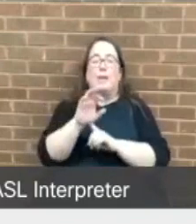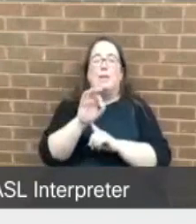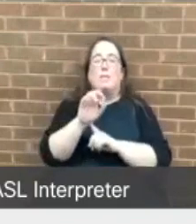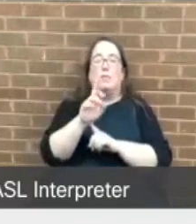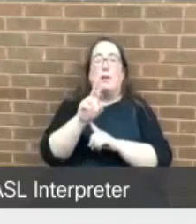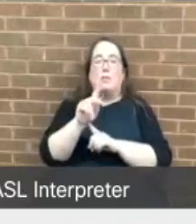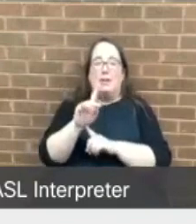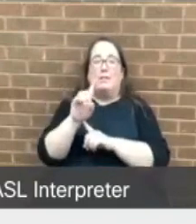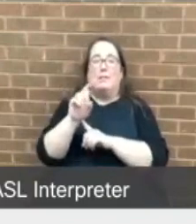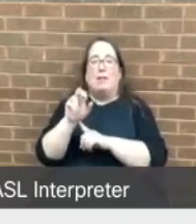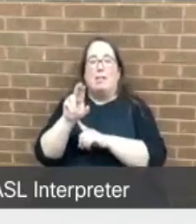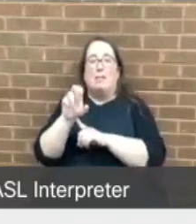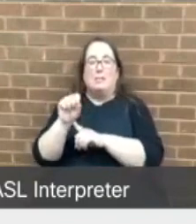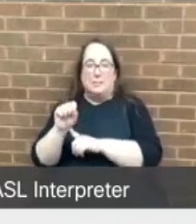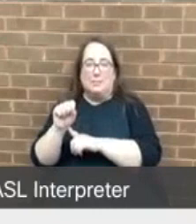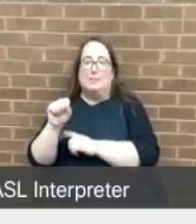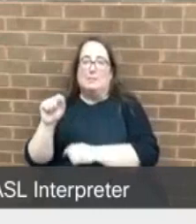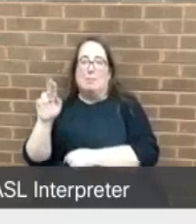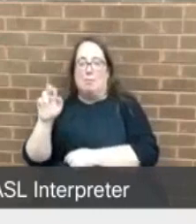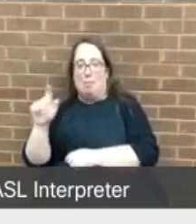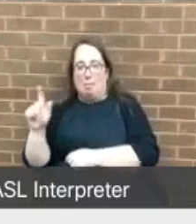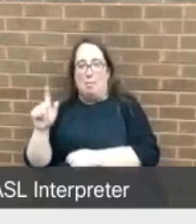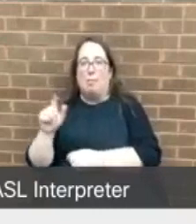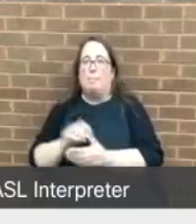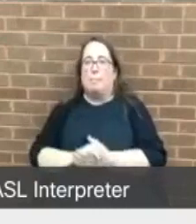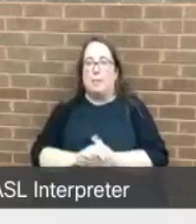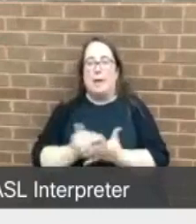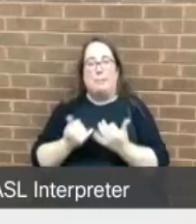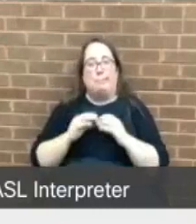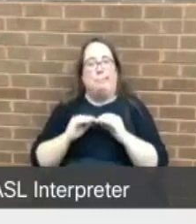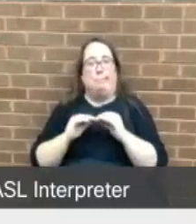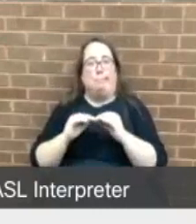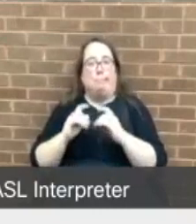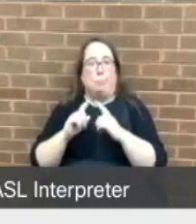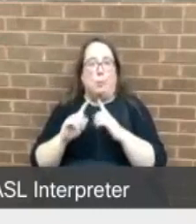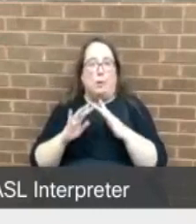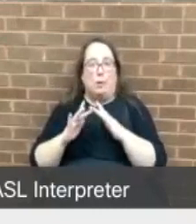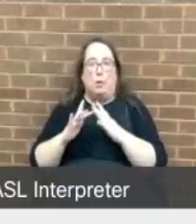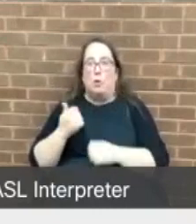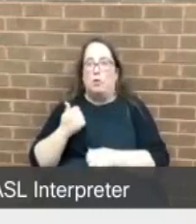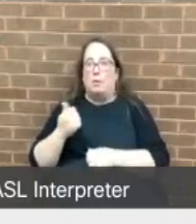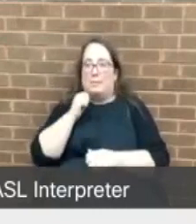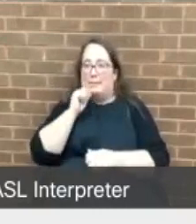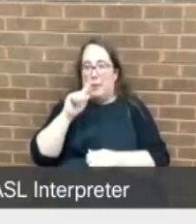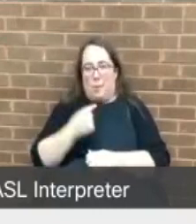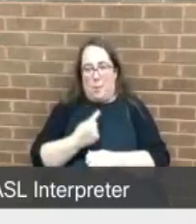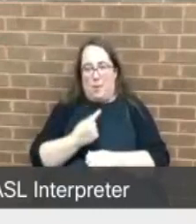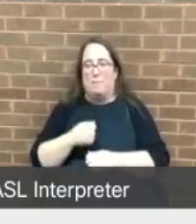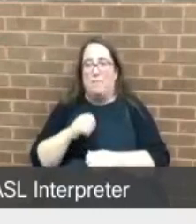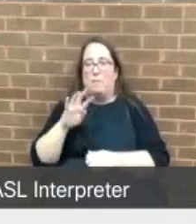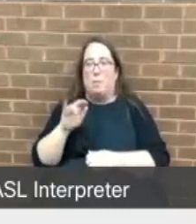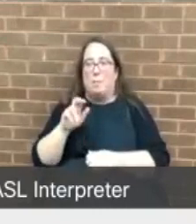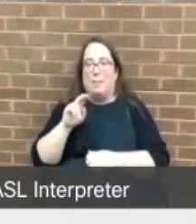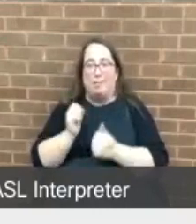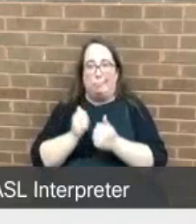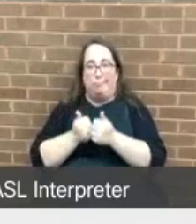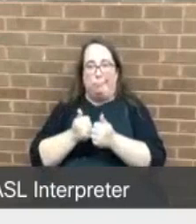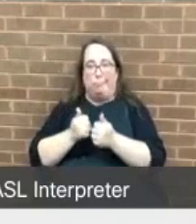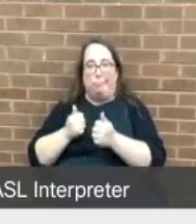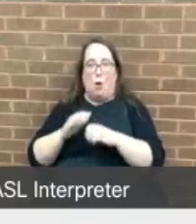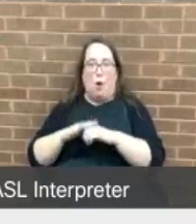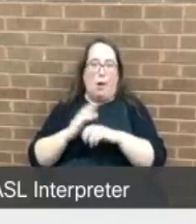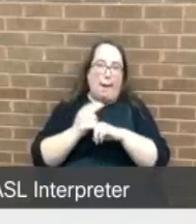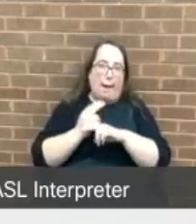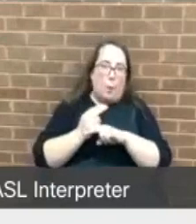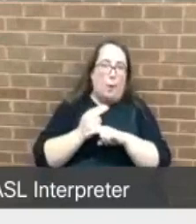an additional $2 billion in other state of good repair needs on our transit network. So transit is not alone. We have a $4 billion backlog on our